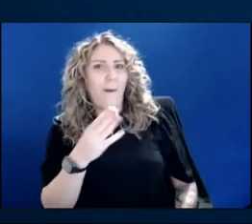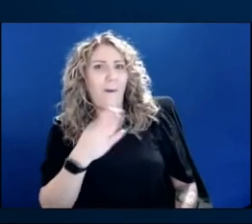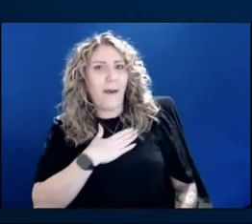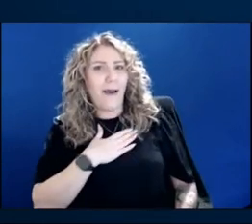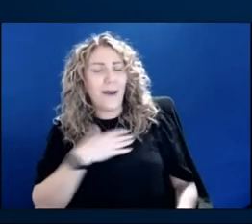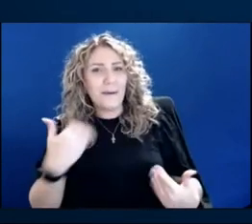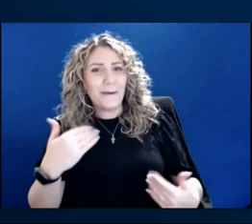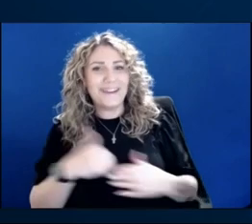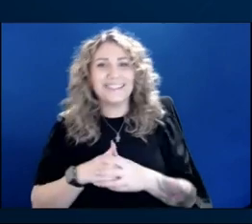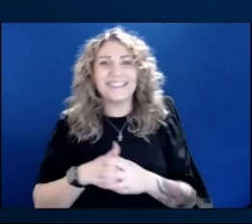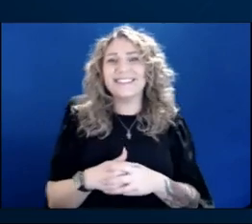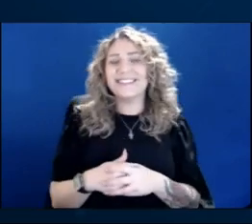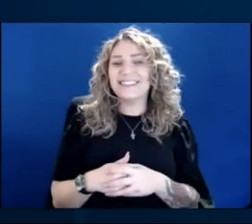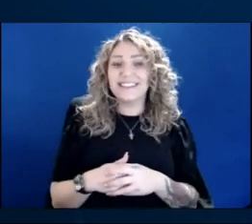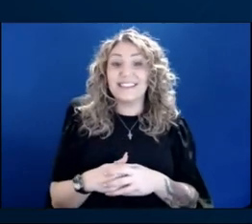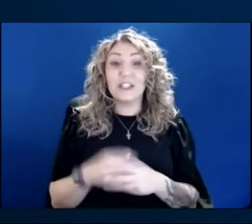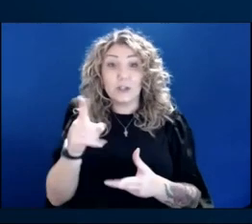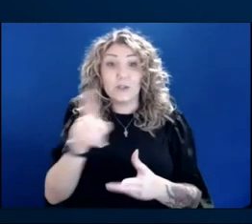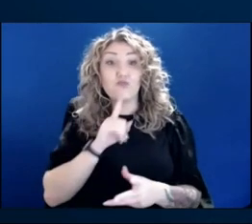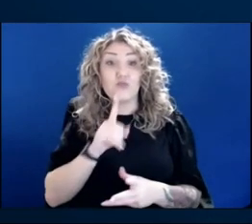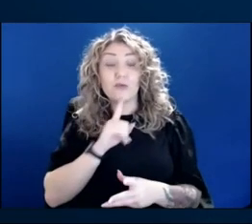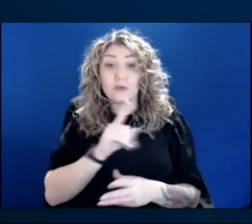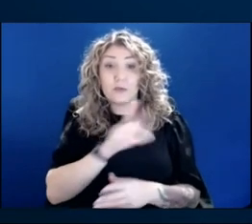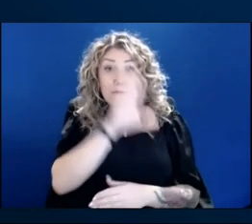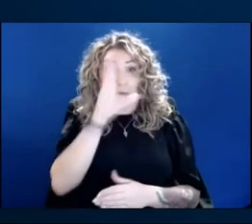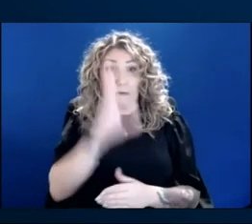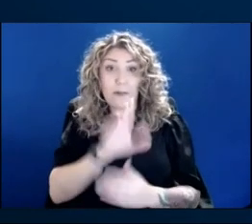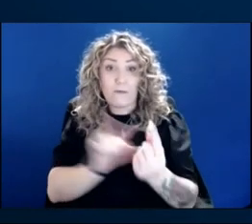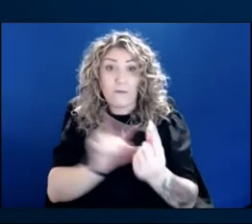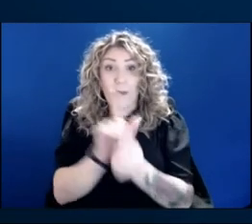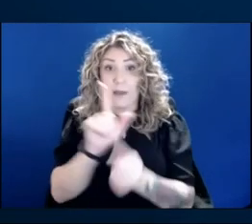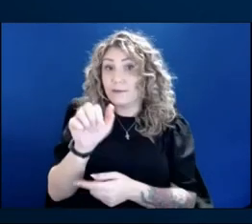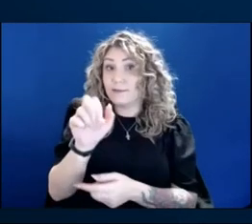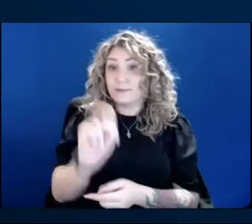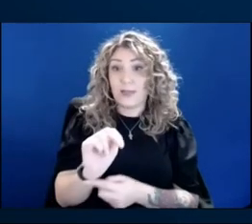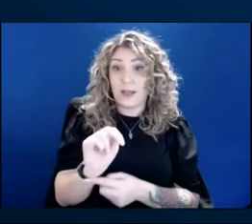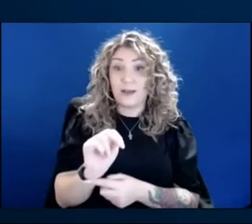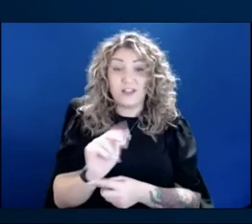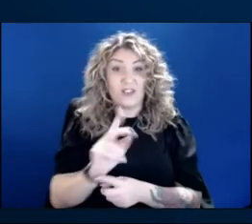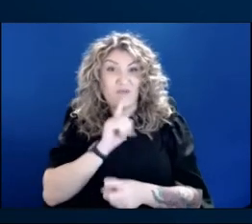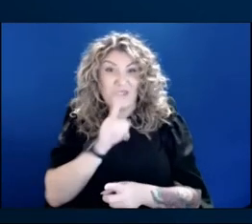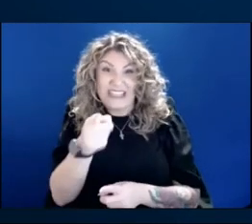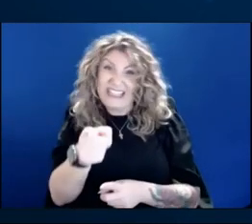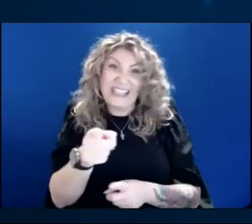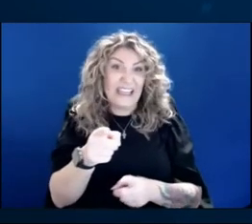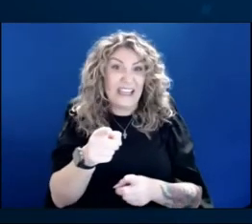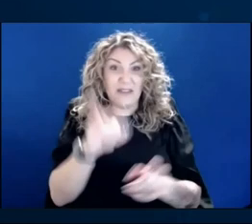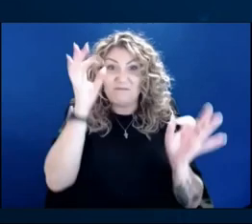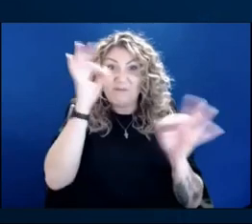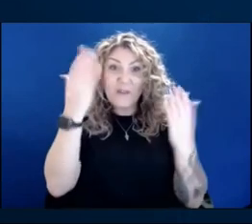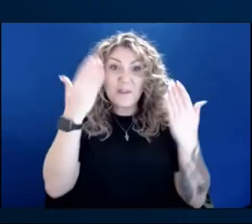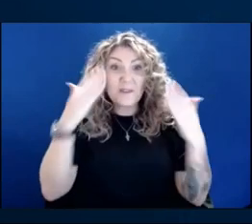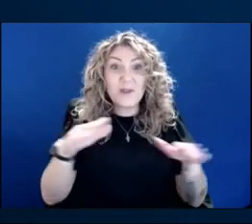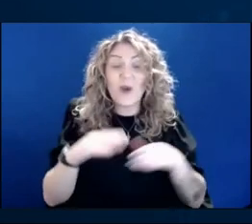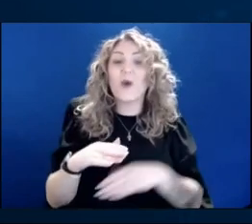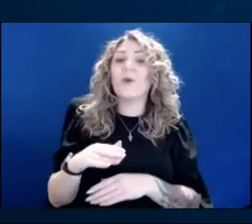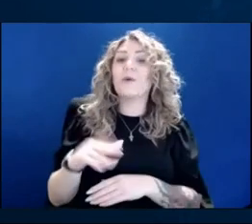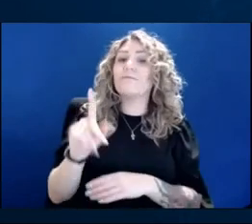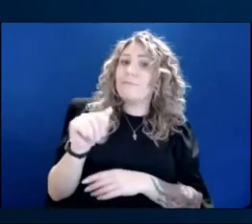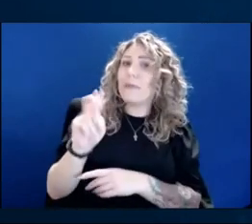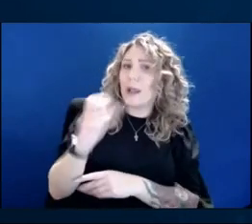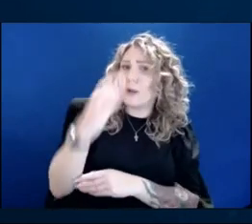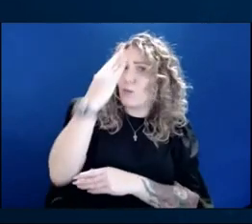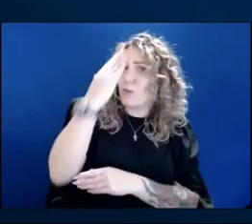So and you had actually never met Dan before. So in essence, Dan was a stranger. Katie was not, mm-hmm. but Dan was. What prompted